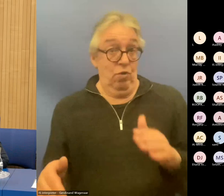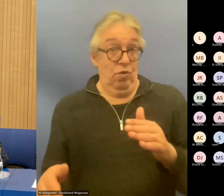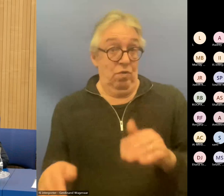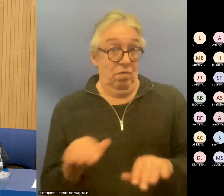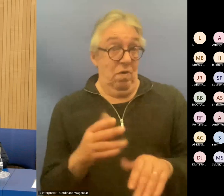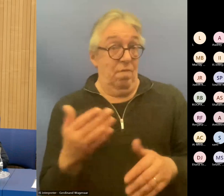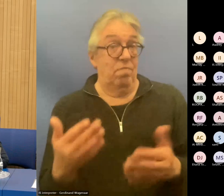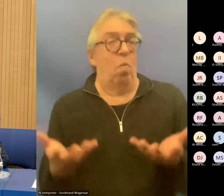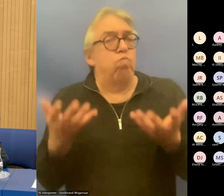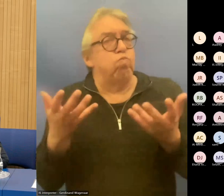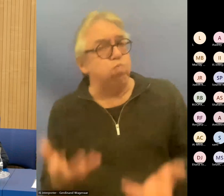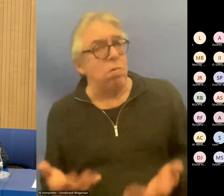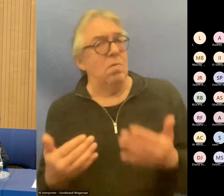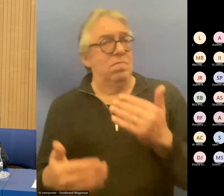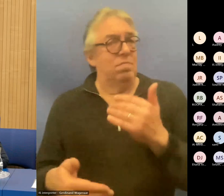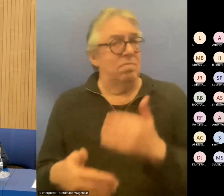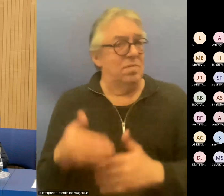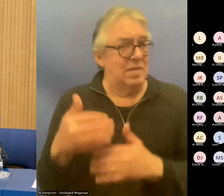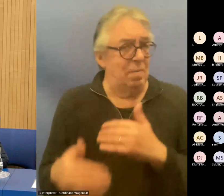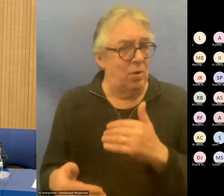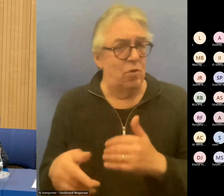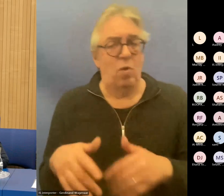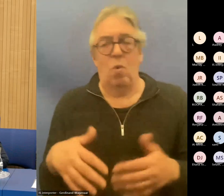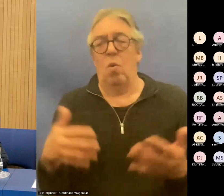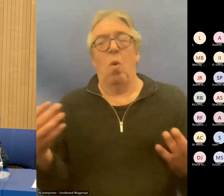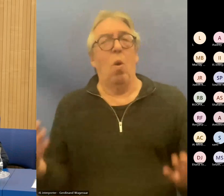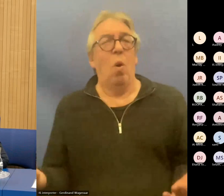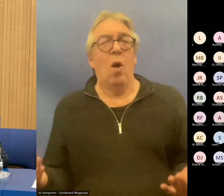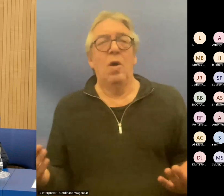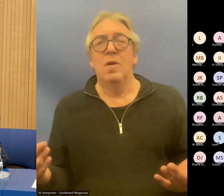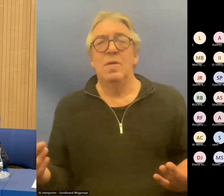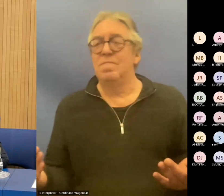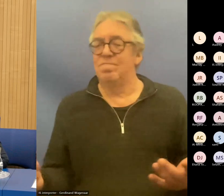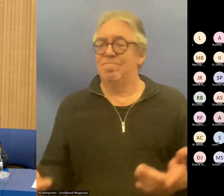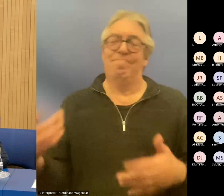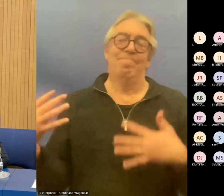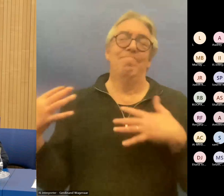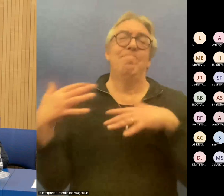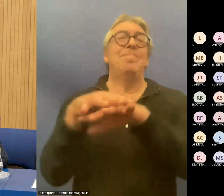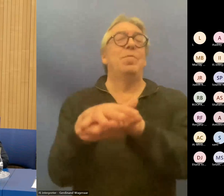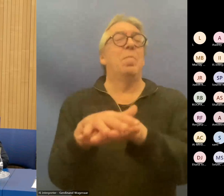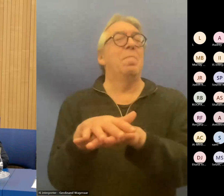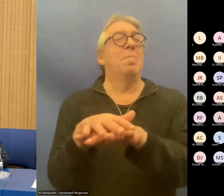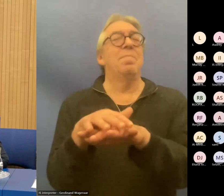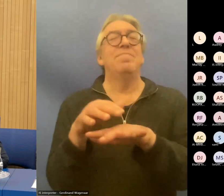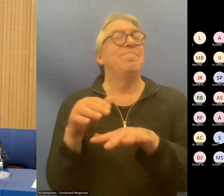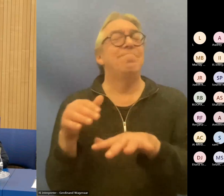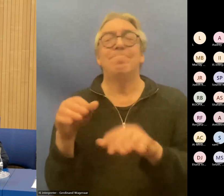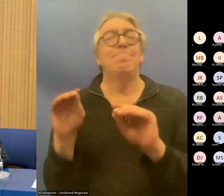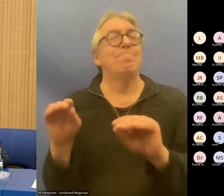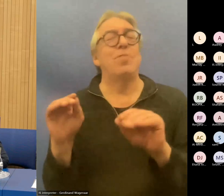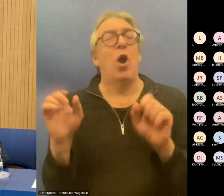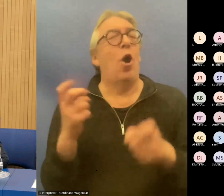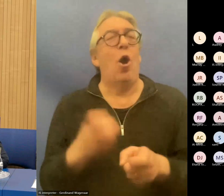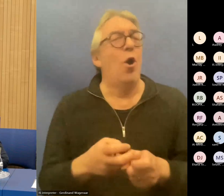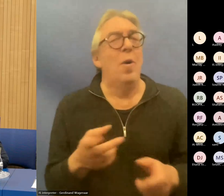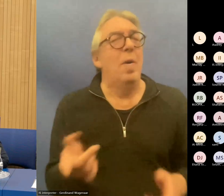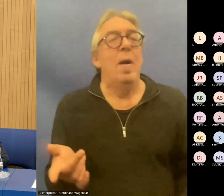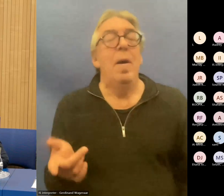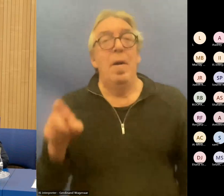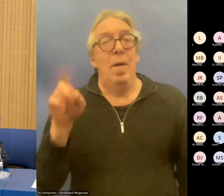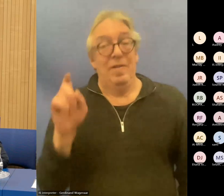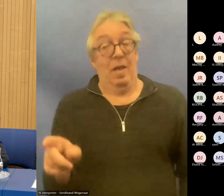severely disabled, or it's very difficult to bring them in a mainstreaming education, they need some adaptive curriculum,